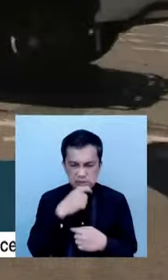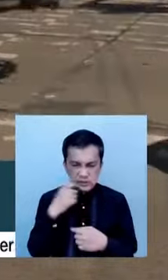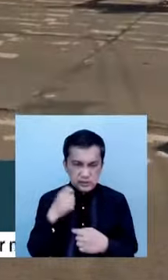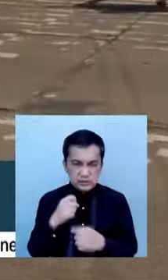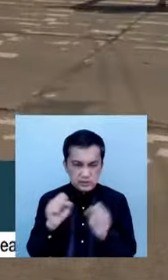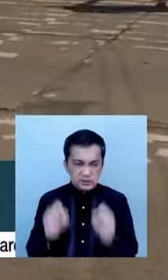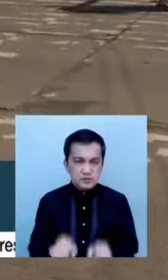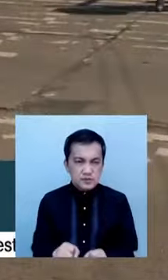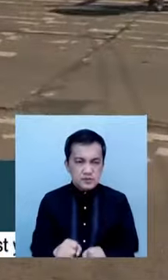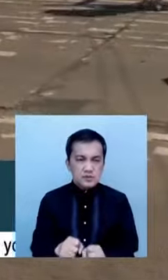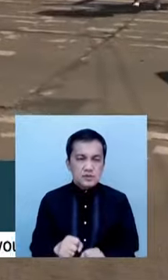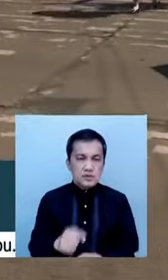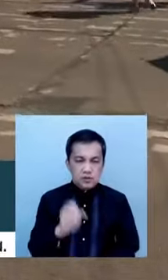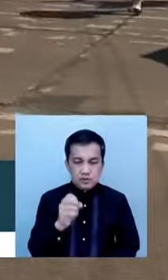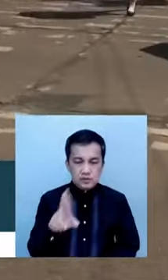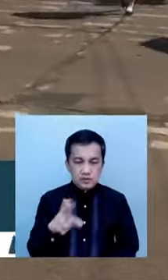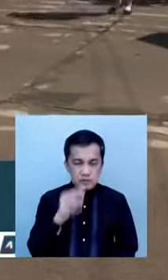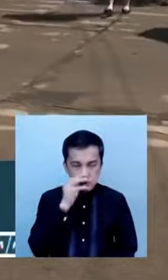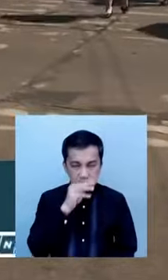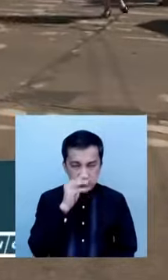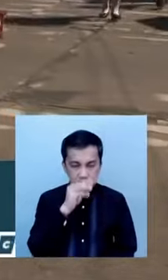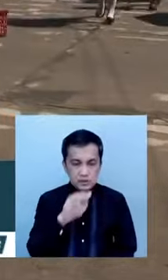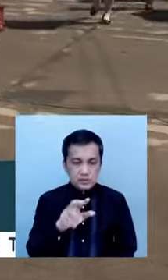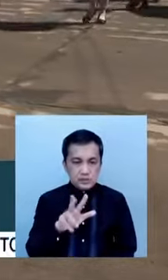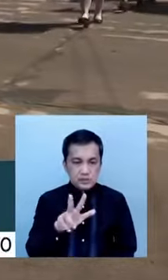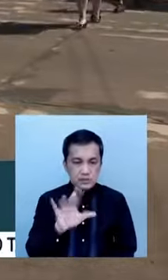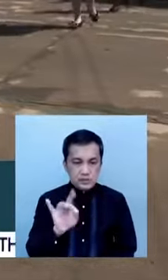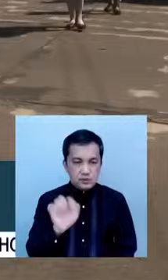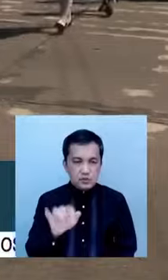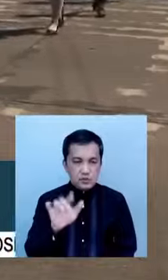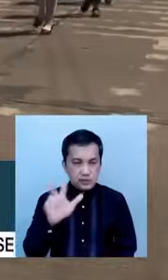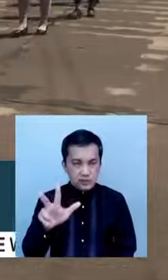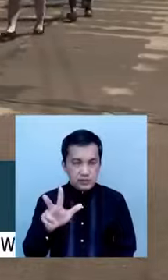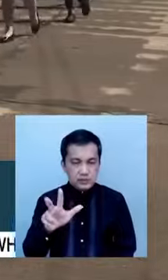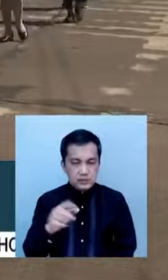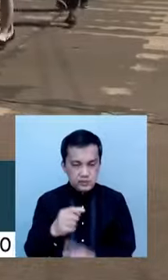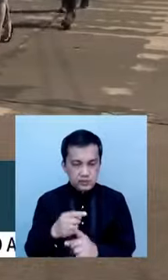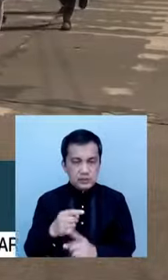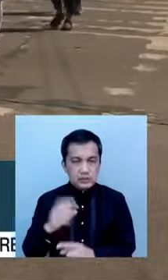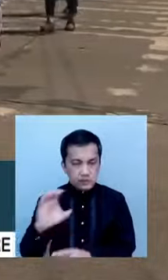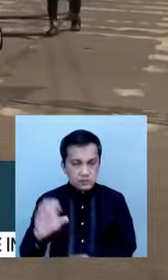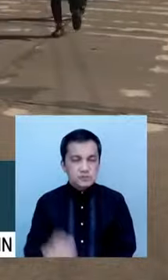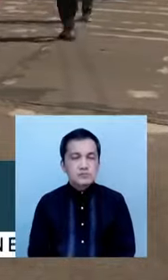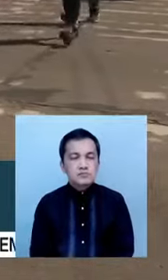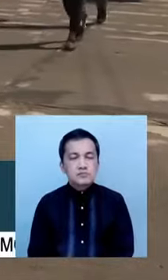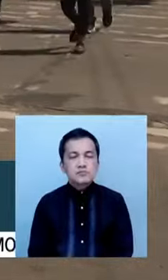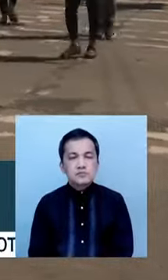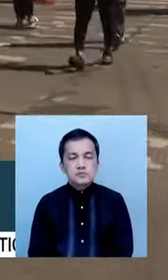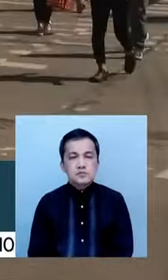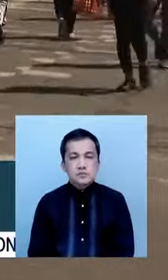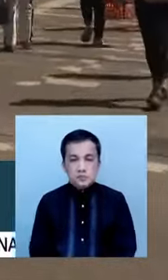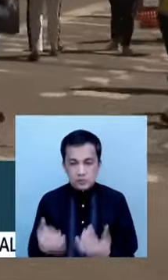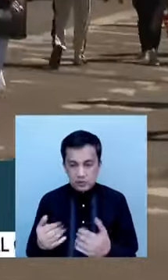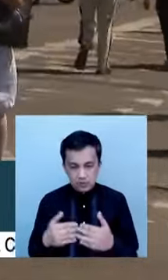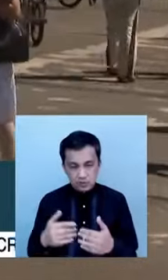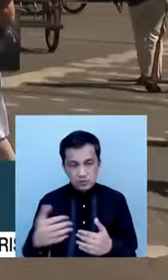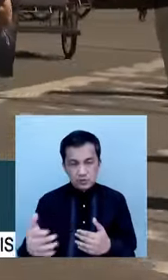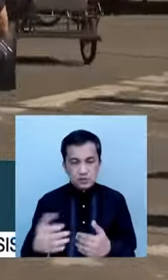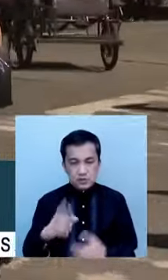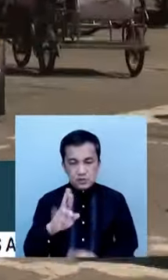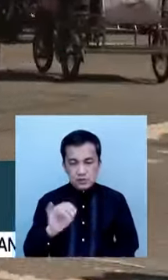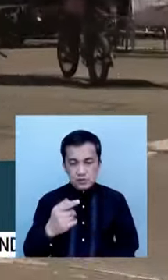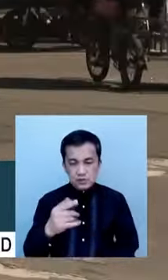Occidental, Mindoro, meanwhile, logged 38.3 degrees Celsius. Today and for most of the week, the ridge or extension